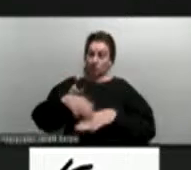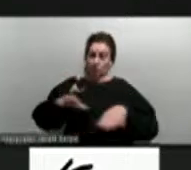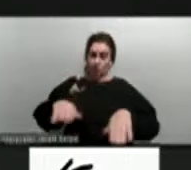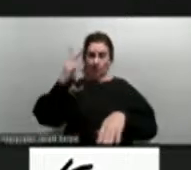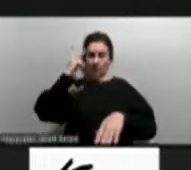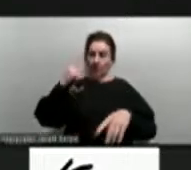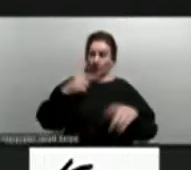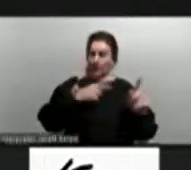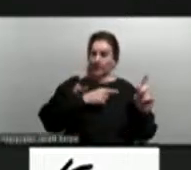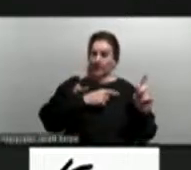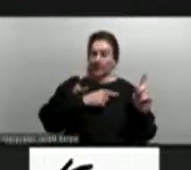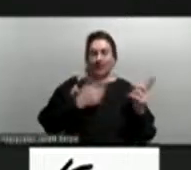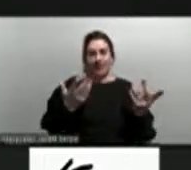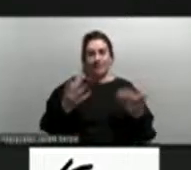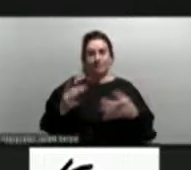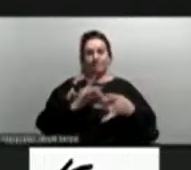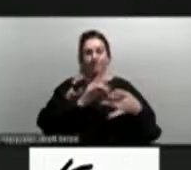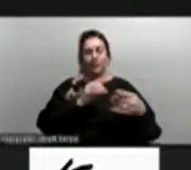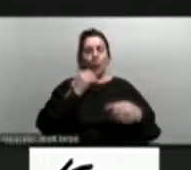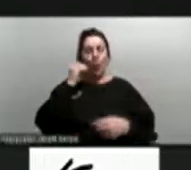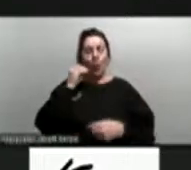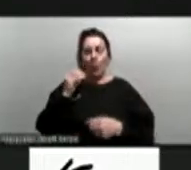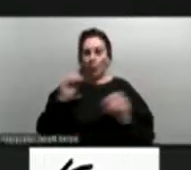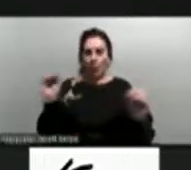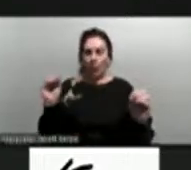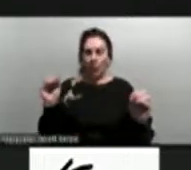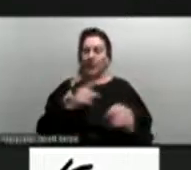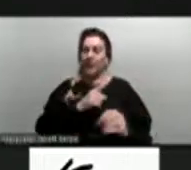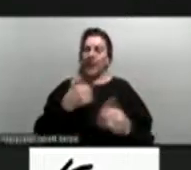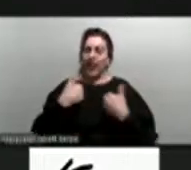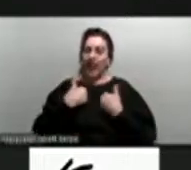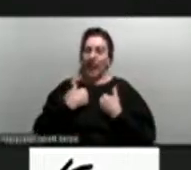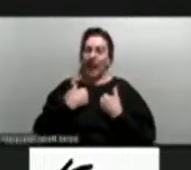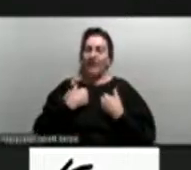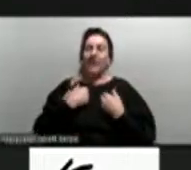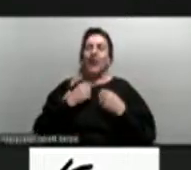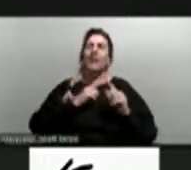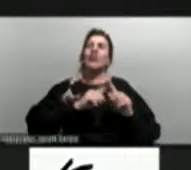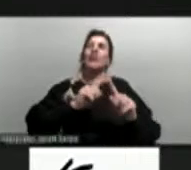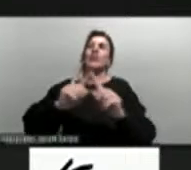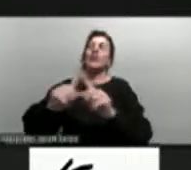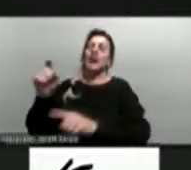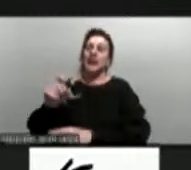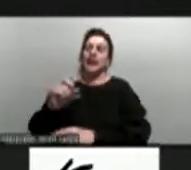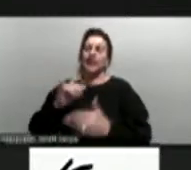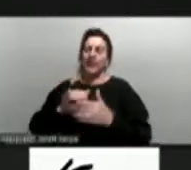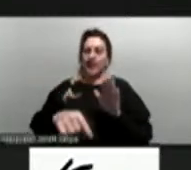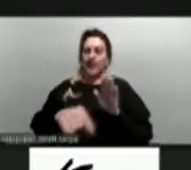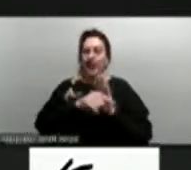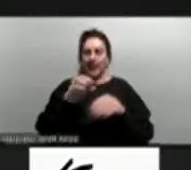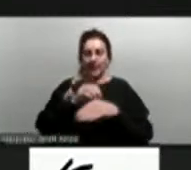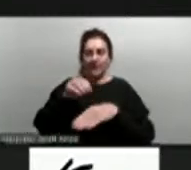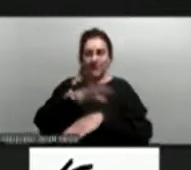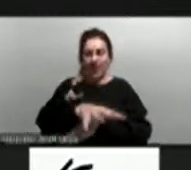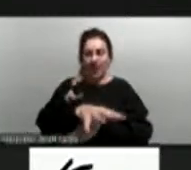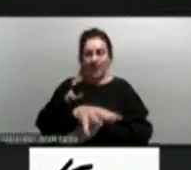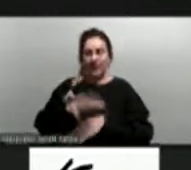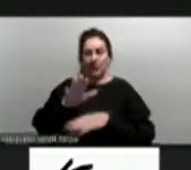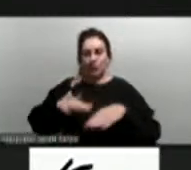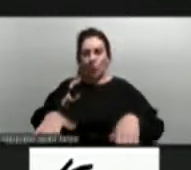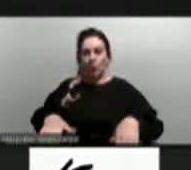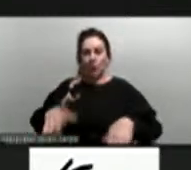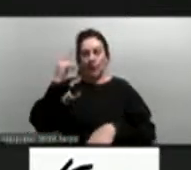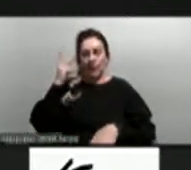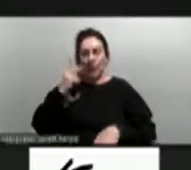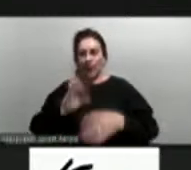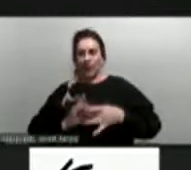to homelessness. They possess a wide range of needs that negatively affect the well-being of children and the parent-child